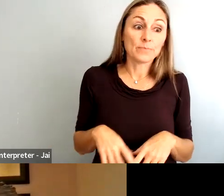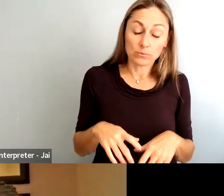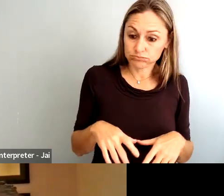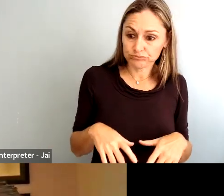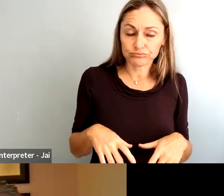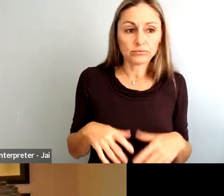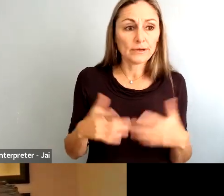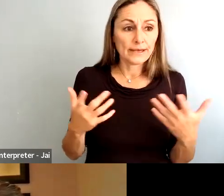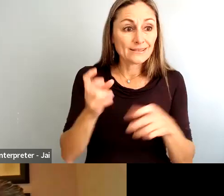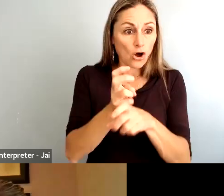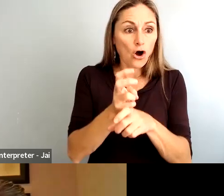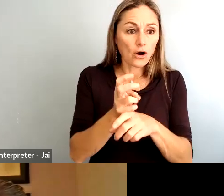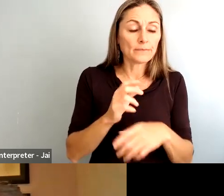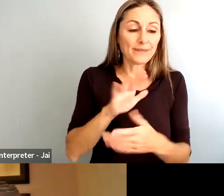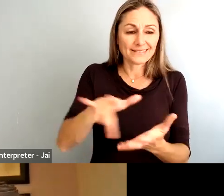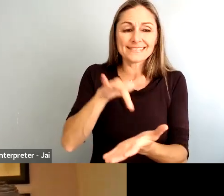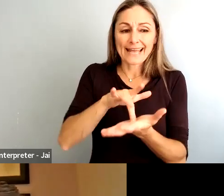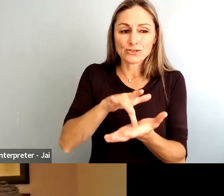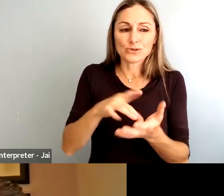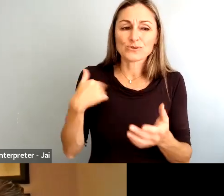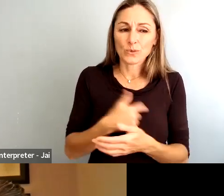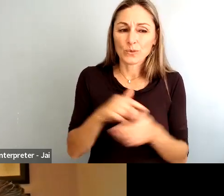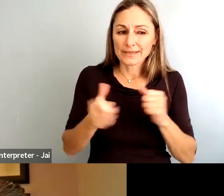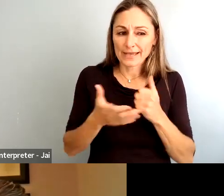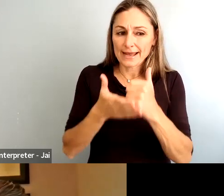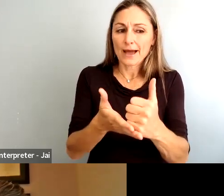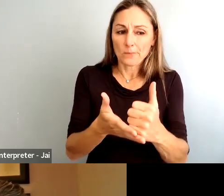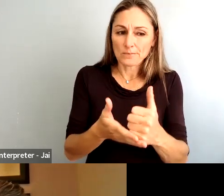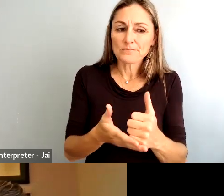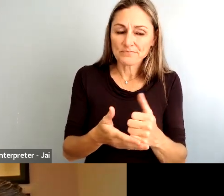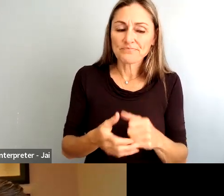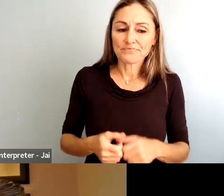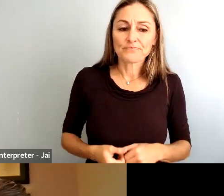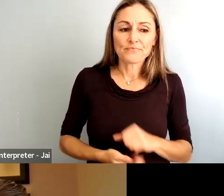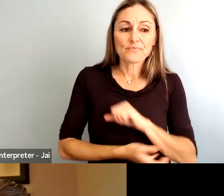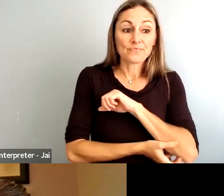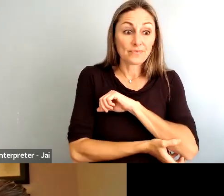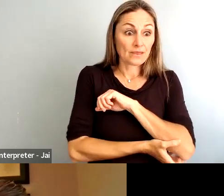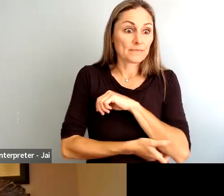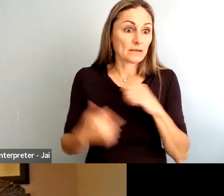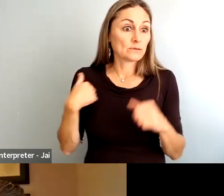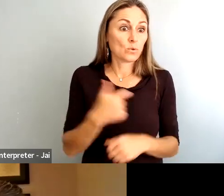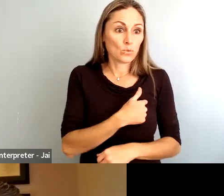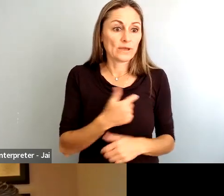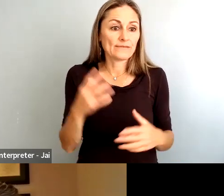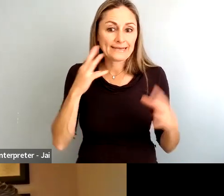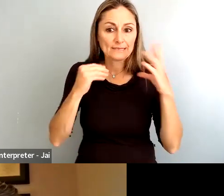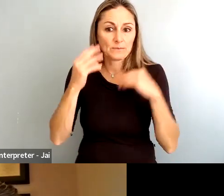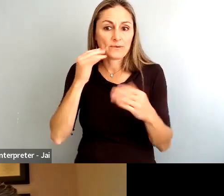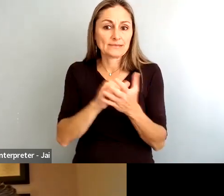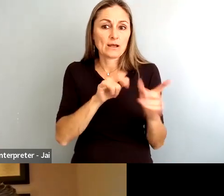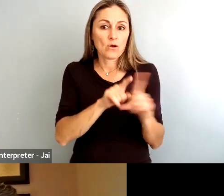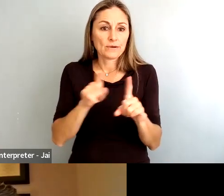on you, but that's where centers we can definitely help with that because we've oftentimes have experienced that as